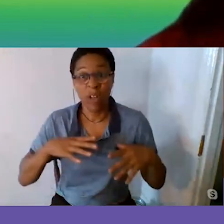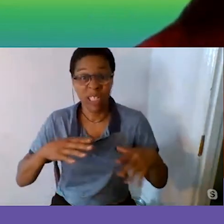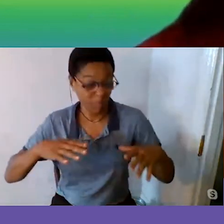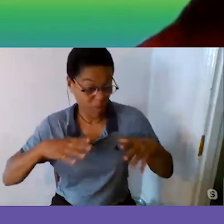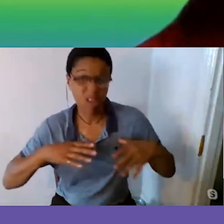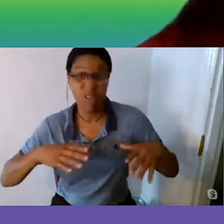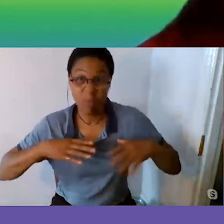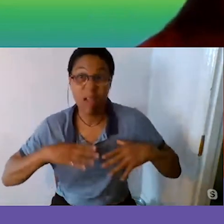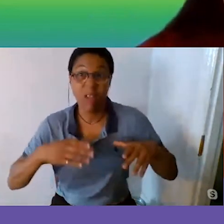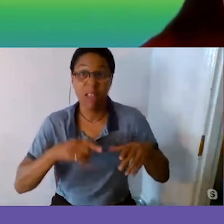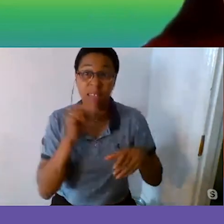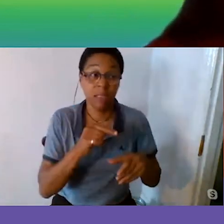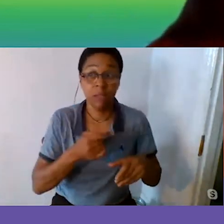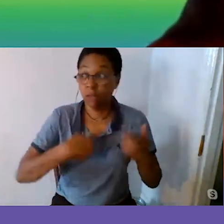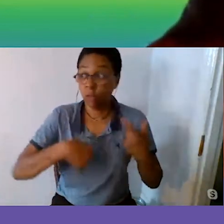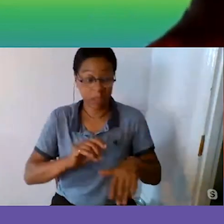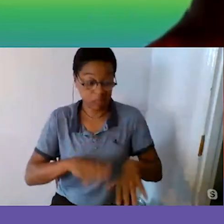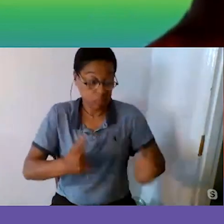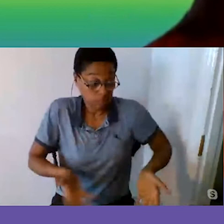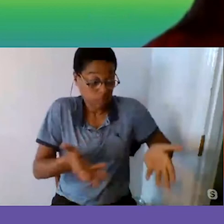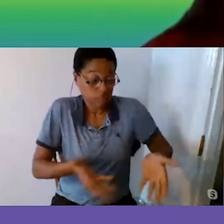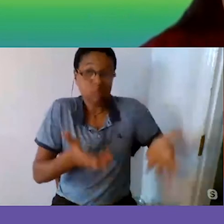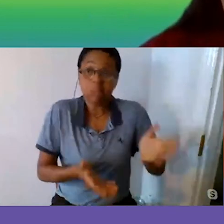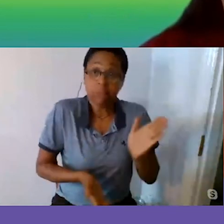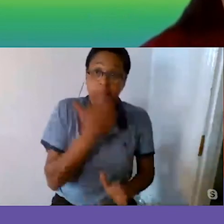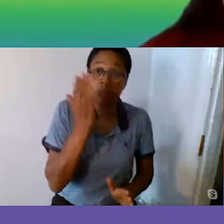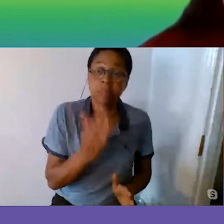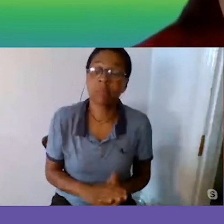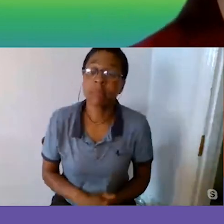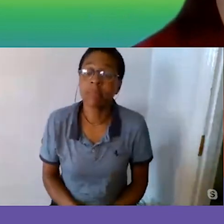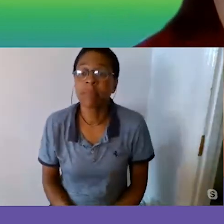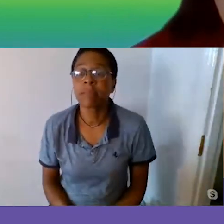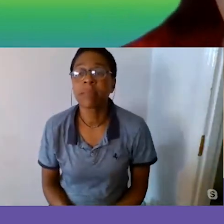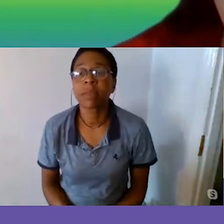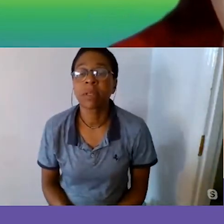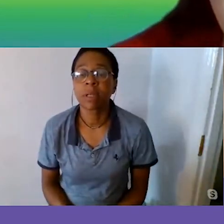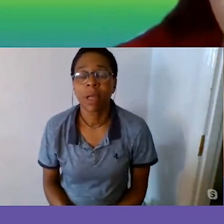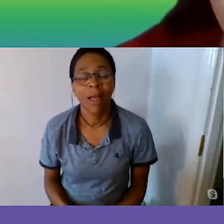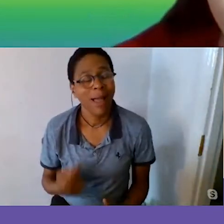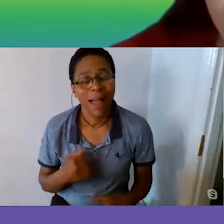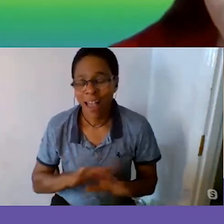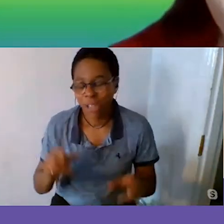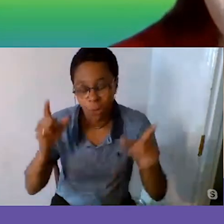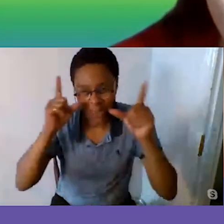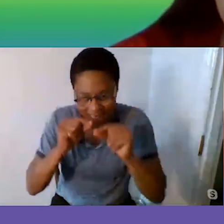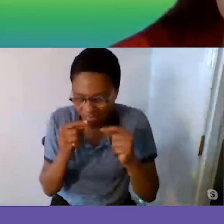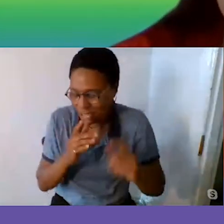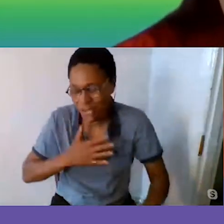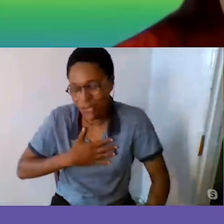out. So we just had to push forward. Mm-hmm. But yeah, lack of sleep is a big